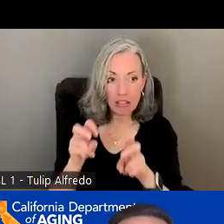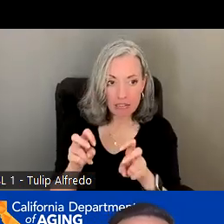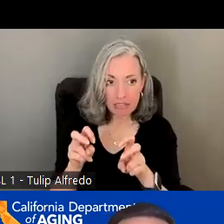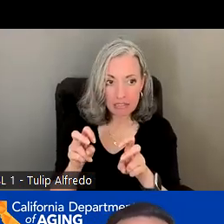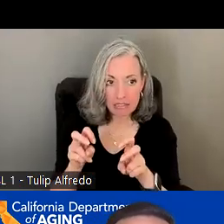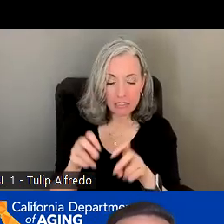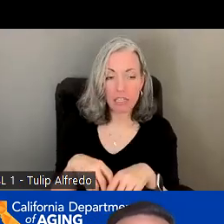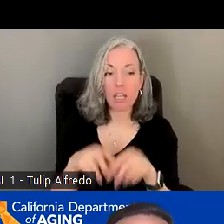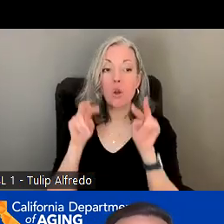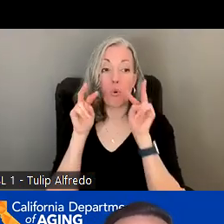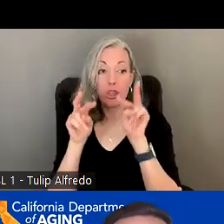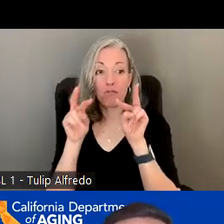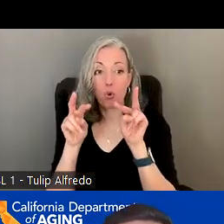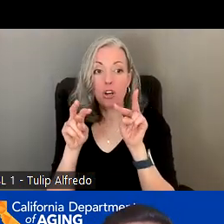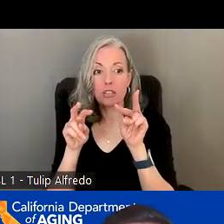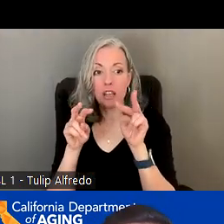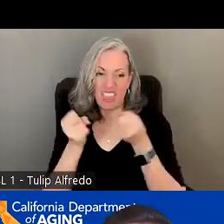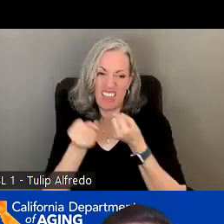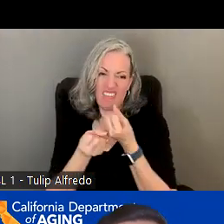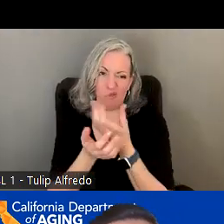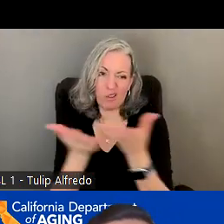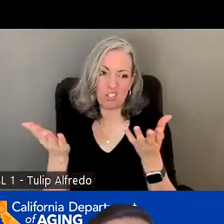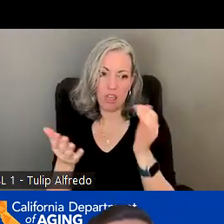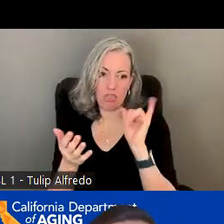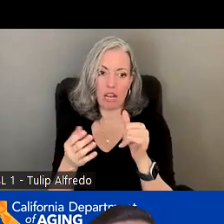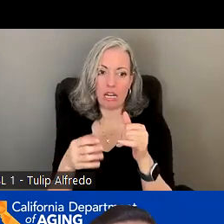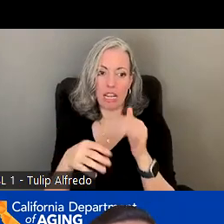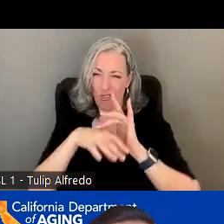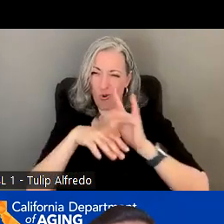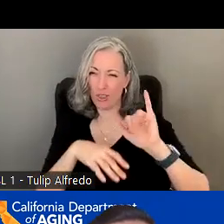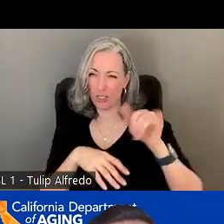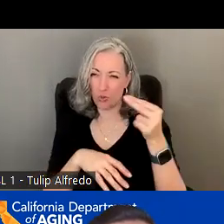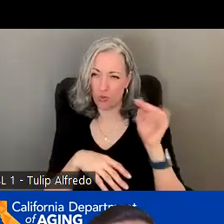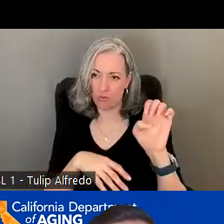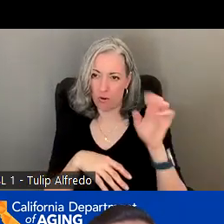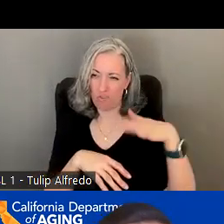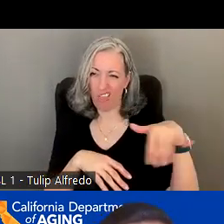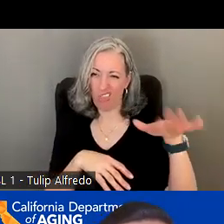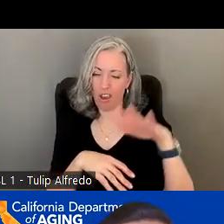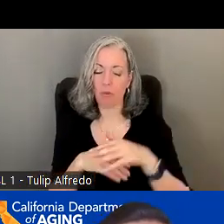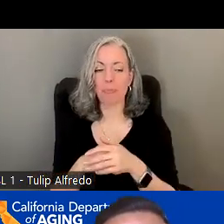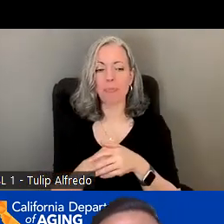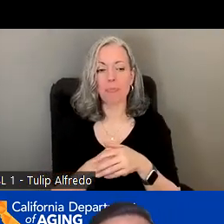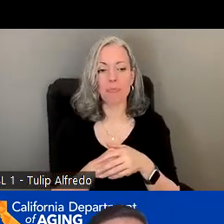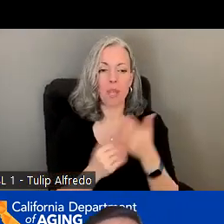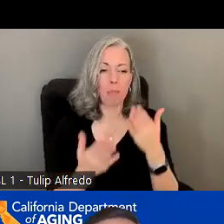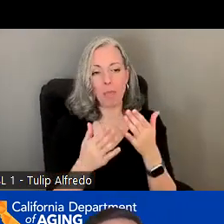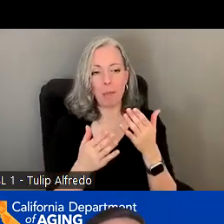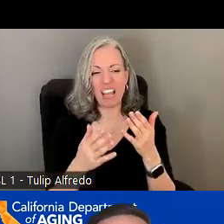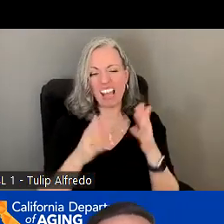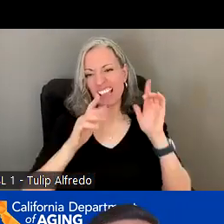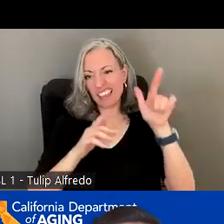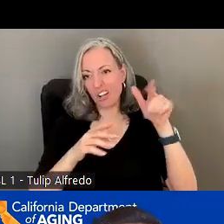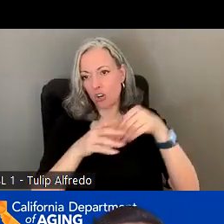we look forward to dissemination of outputs sometime in probably early June-ish, right around there, maybe late May. So next